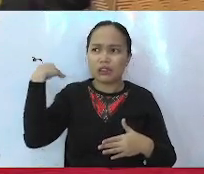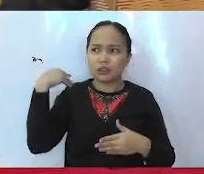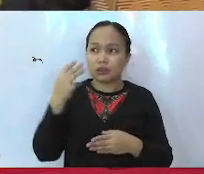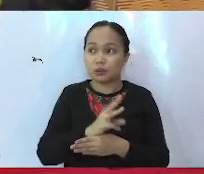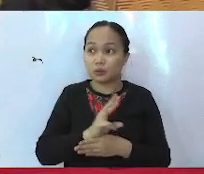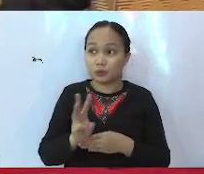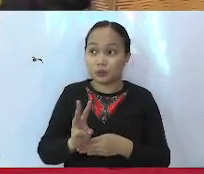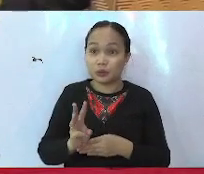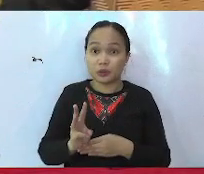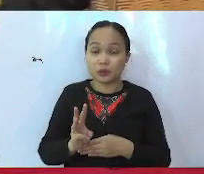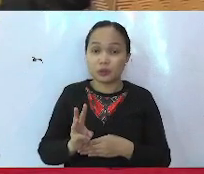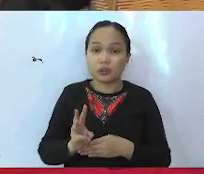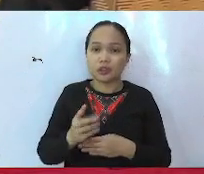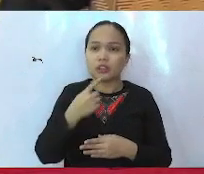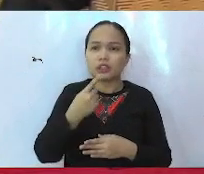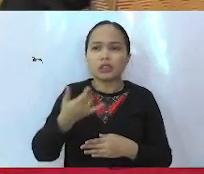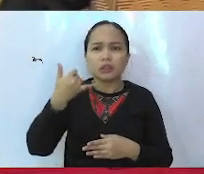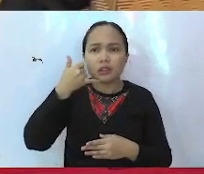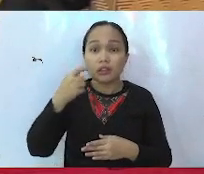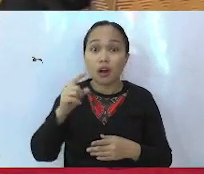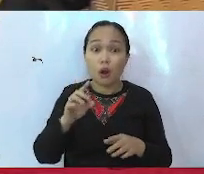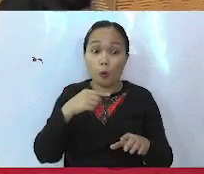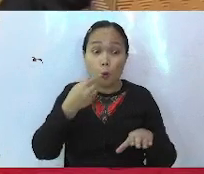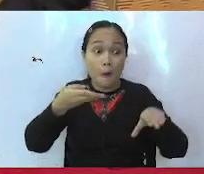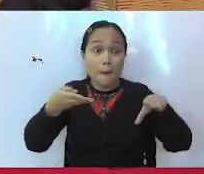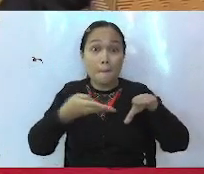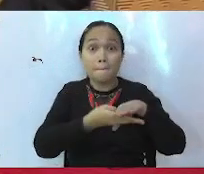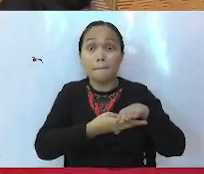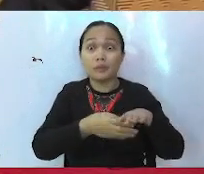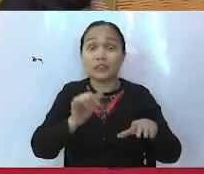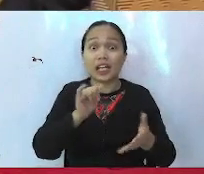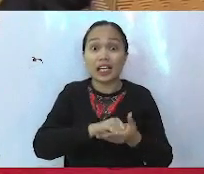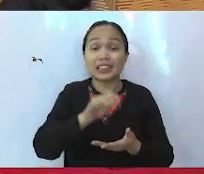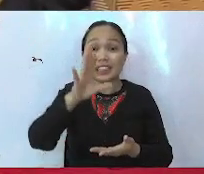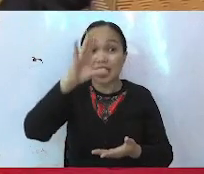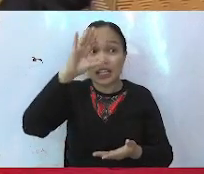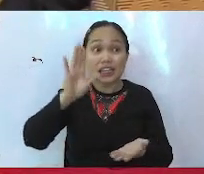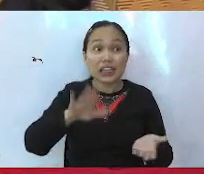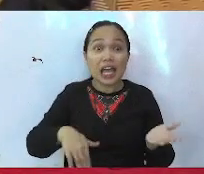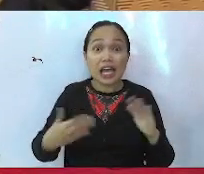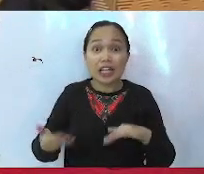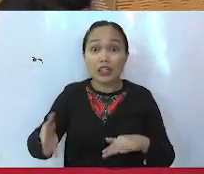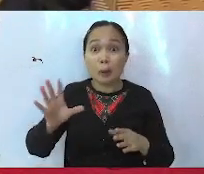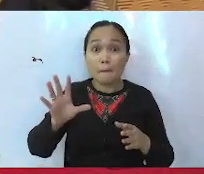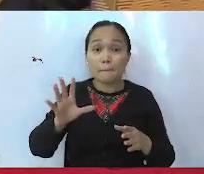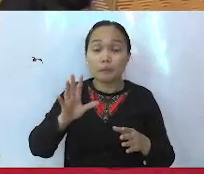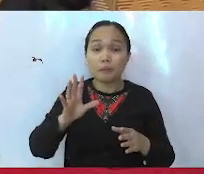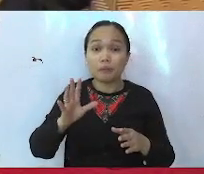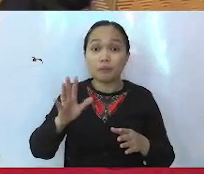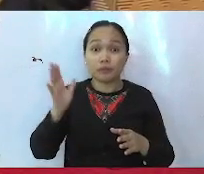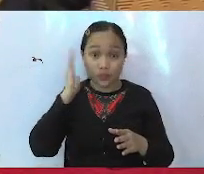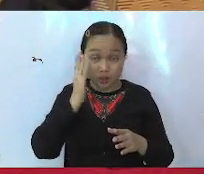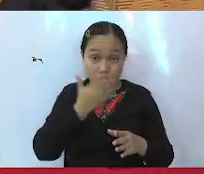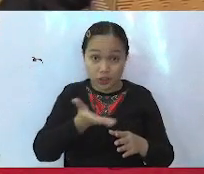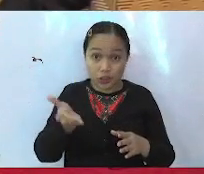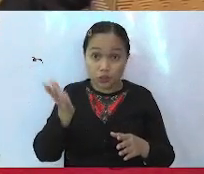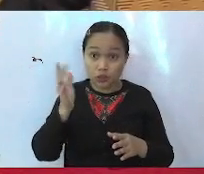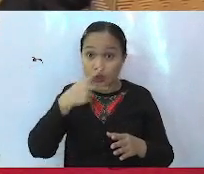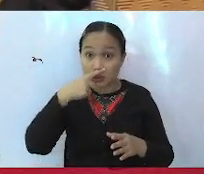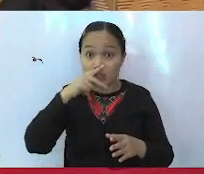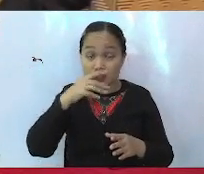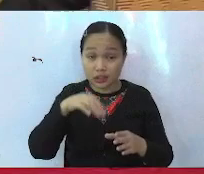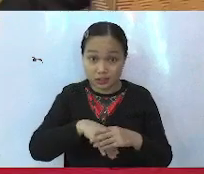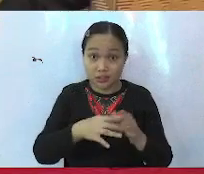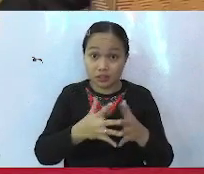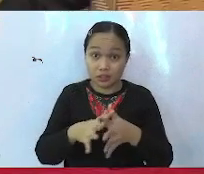here. Uh-huh. A morgue is where they bring dead bodies. Oh, yeah. I think I've heard you mention that. Yeah, You want to be like the kids in